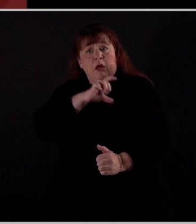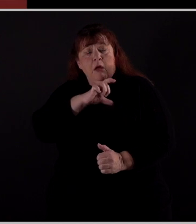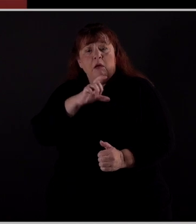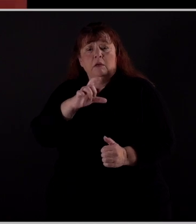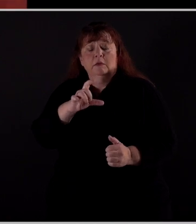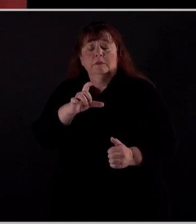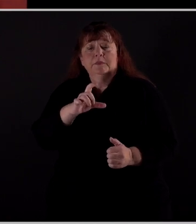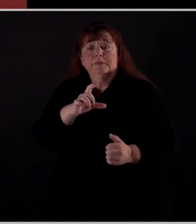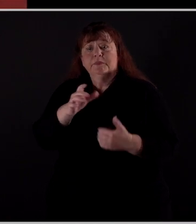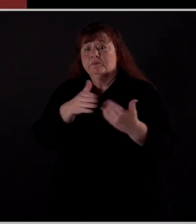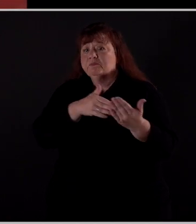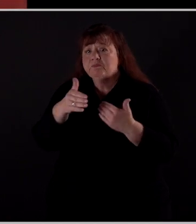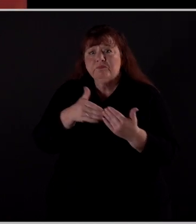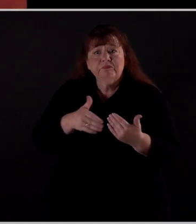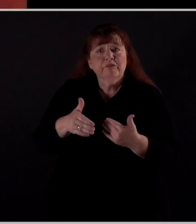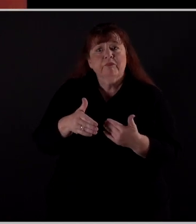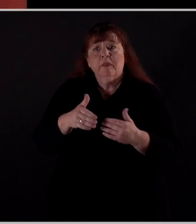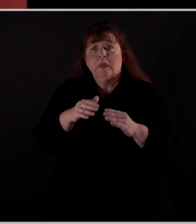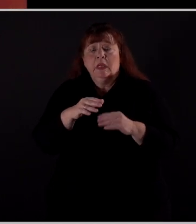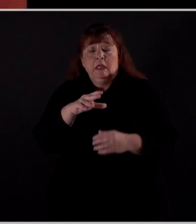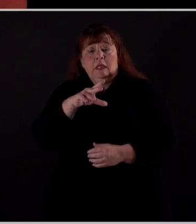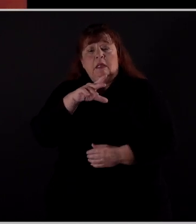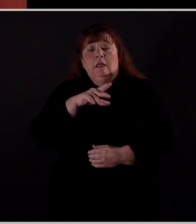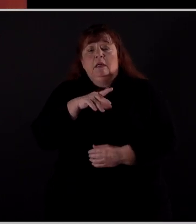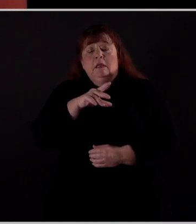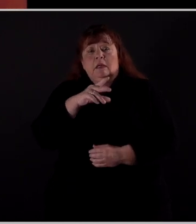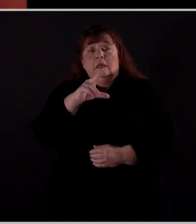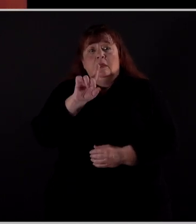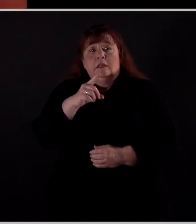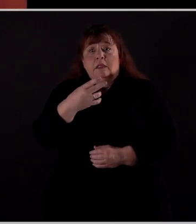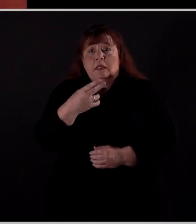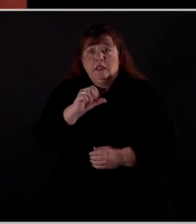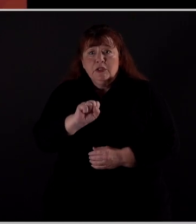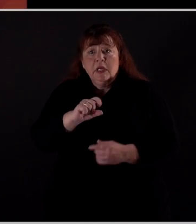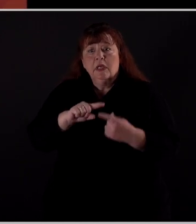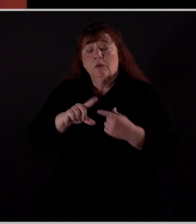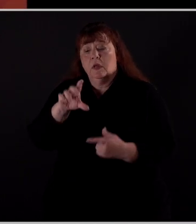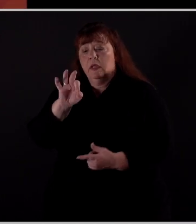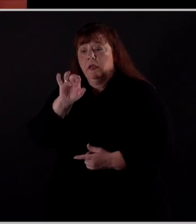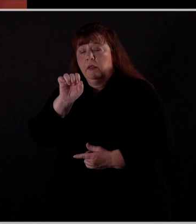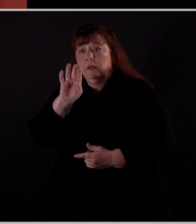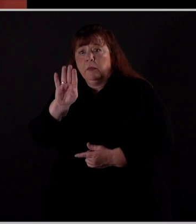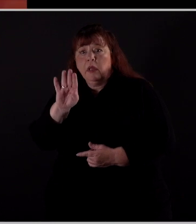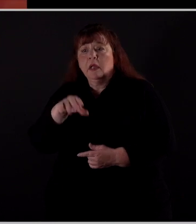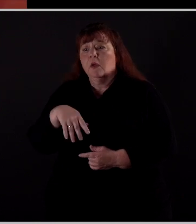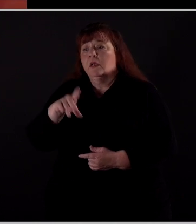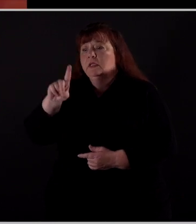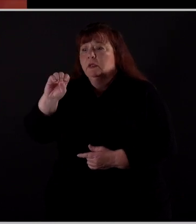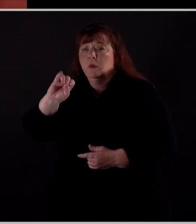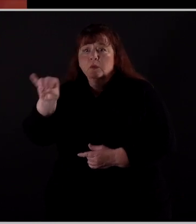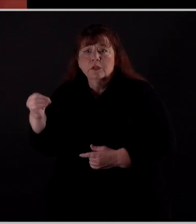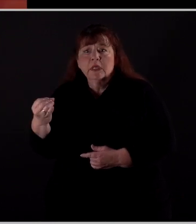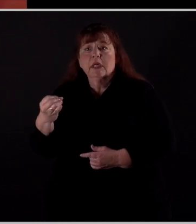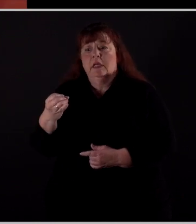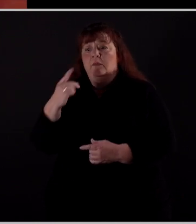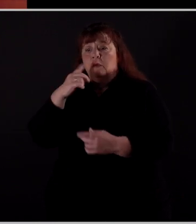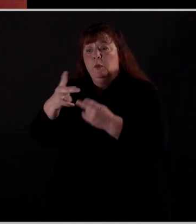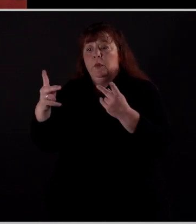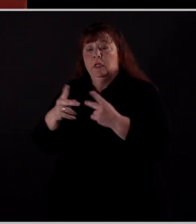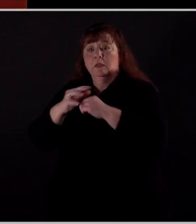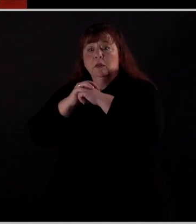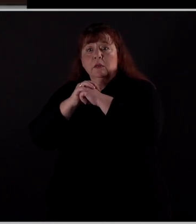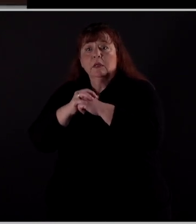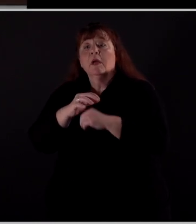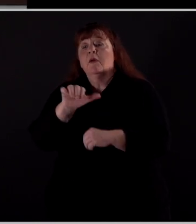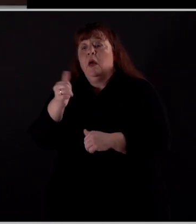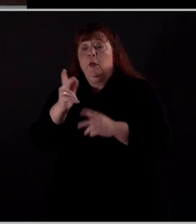they be from the Department of Homeland Security, whether it be from FBI, whether it be Department of Justice. If you're a place of worship and you have a couple of other